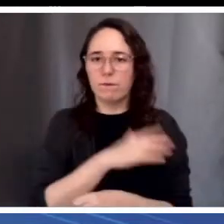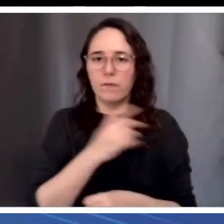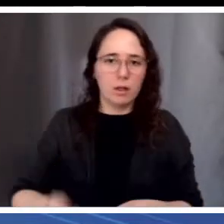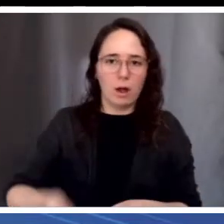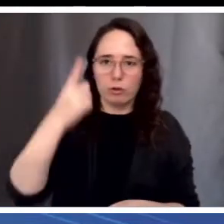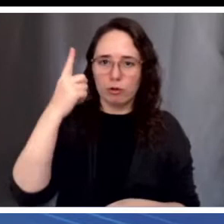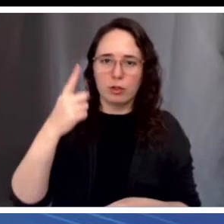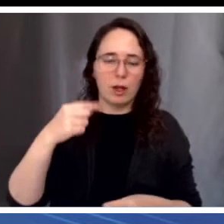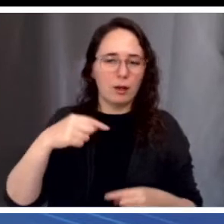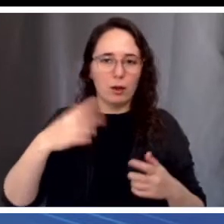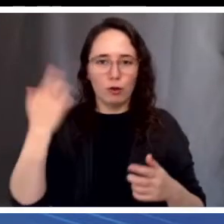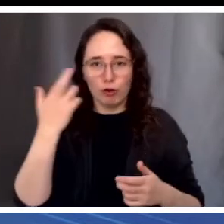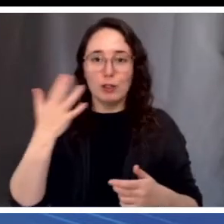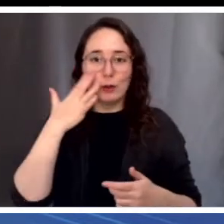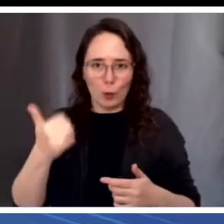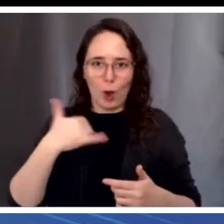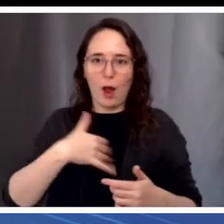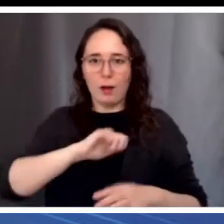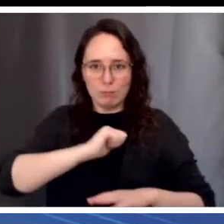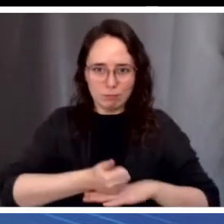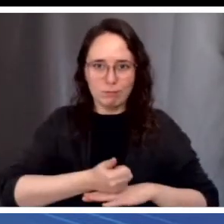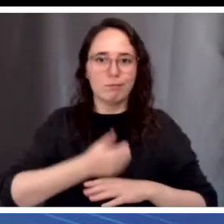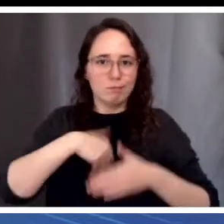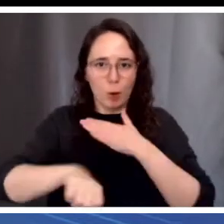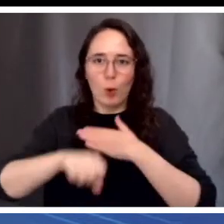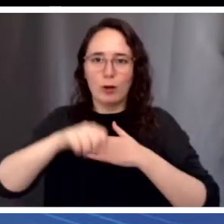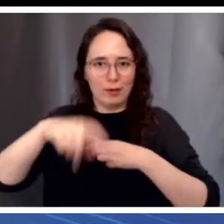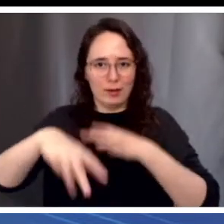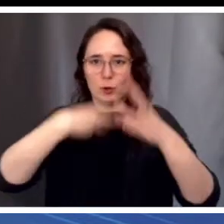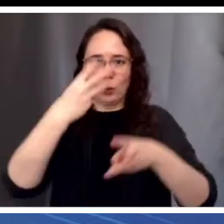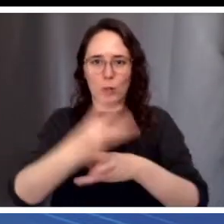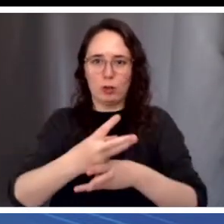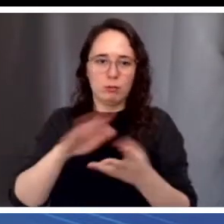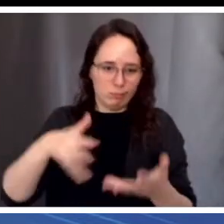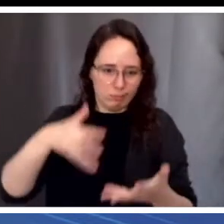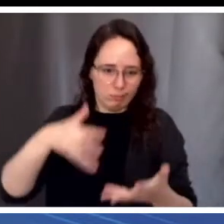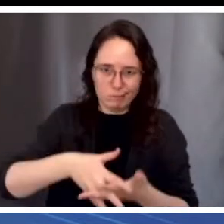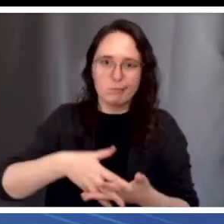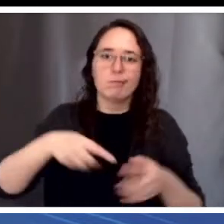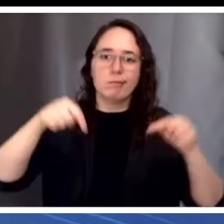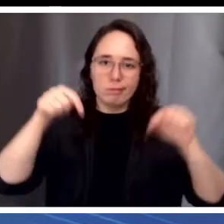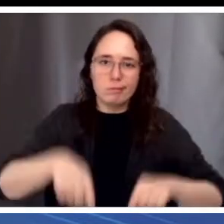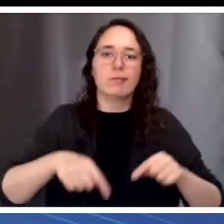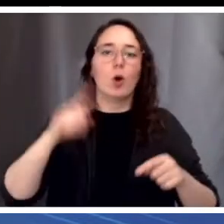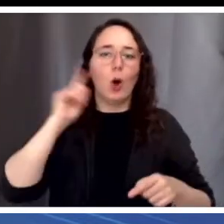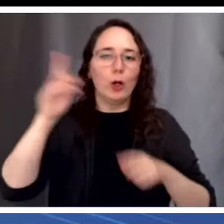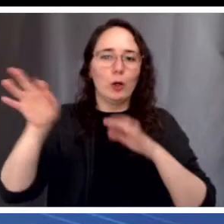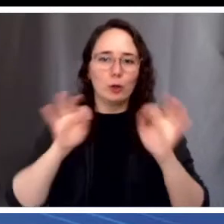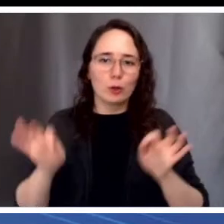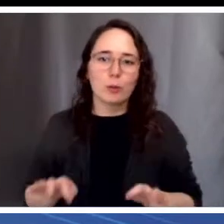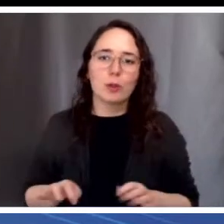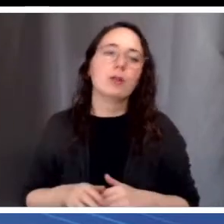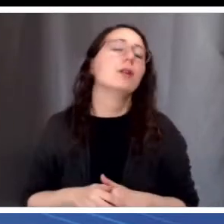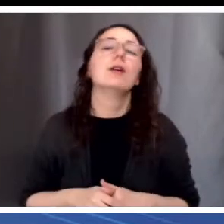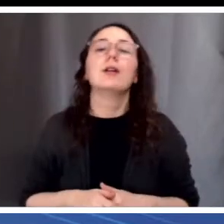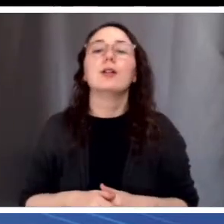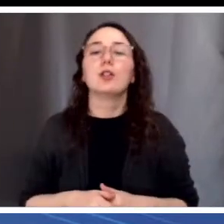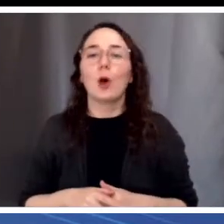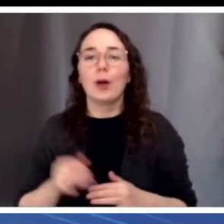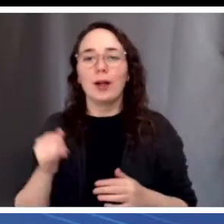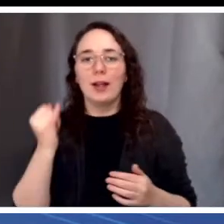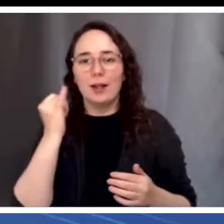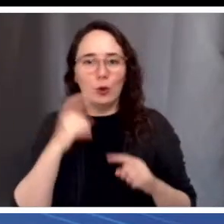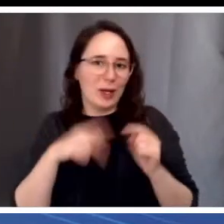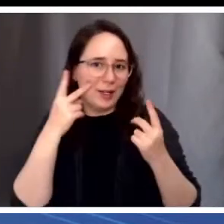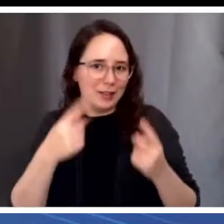my heart. And so my journey started a little bit differently. My call I'm, I'm, I'm a, I'm a little bit older for those of you that can't see